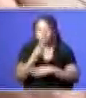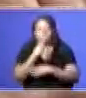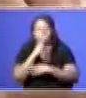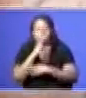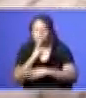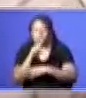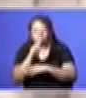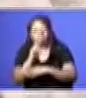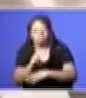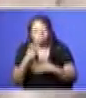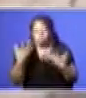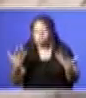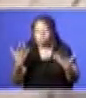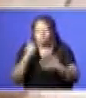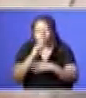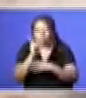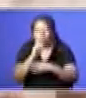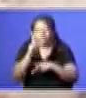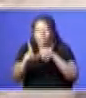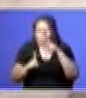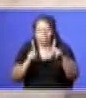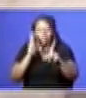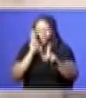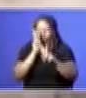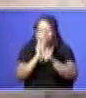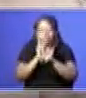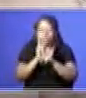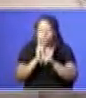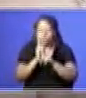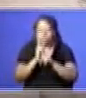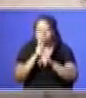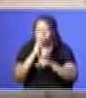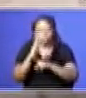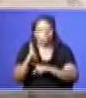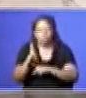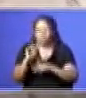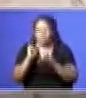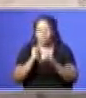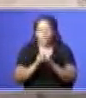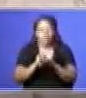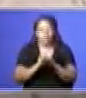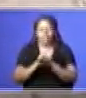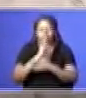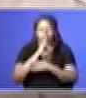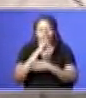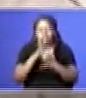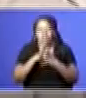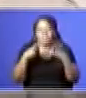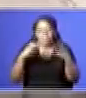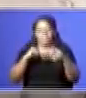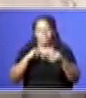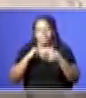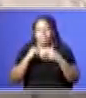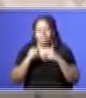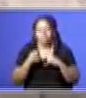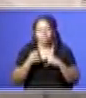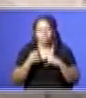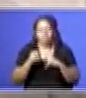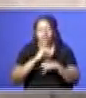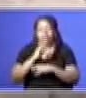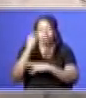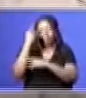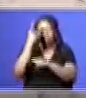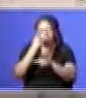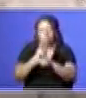We didn't know where the people, the victims were. And that was a real big issue. So I think